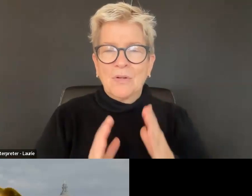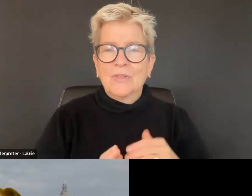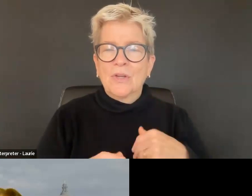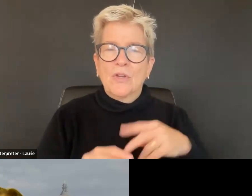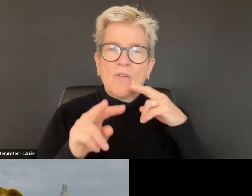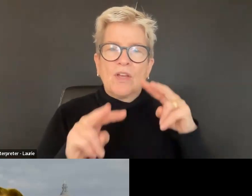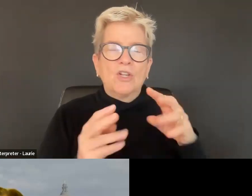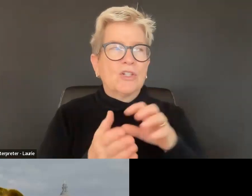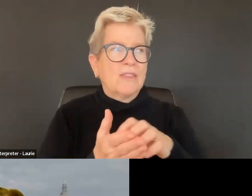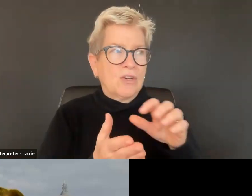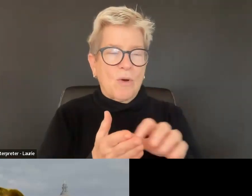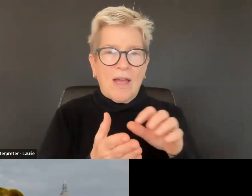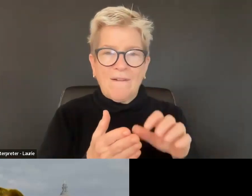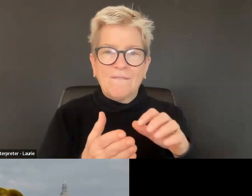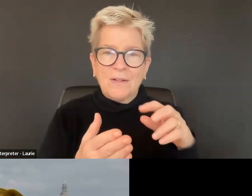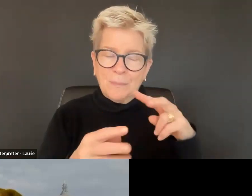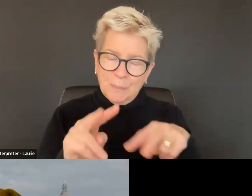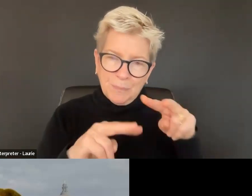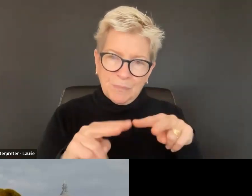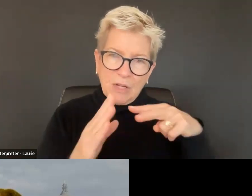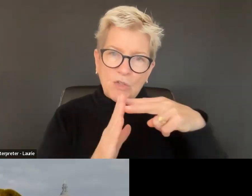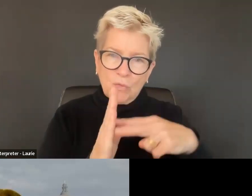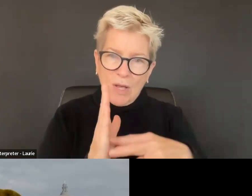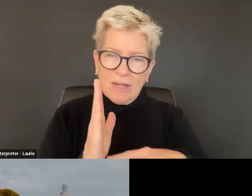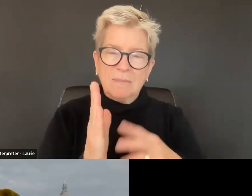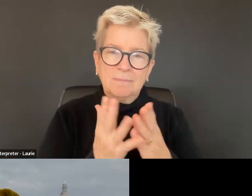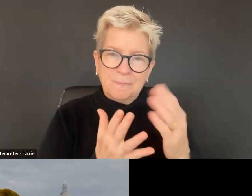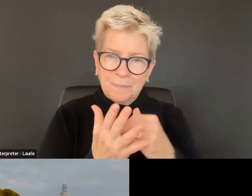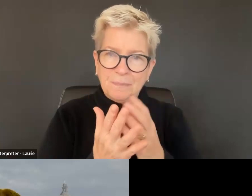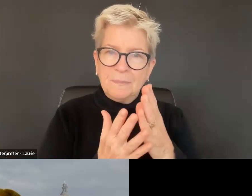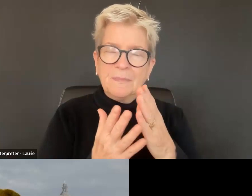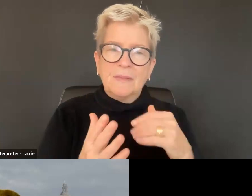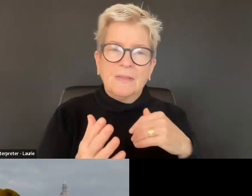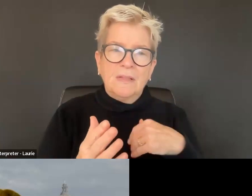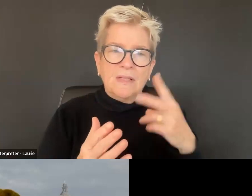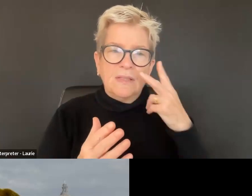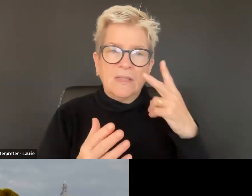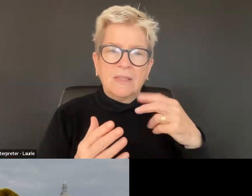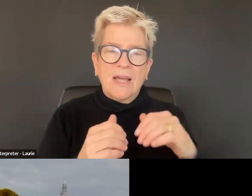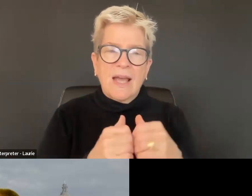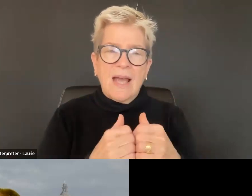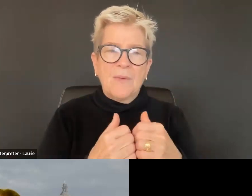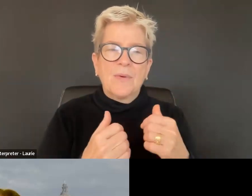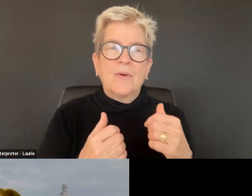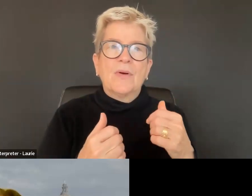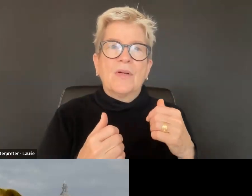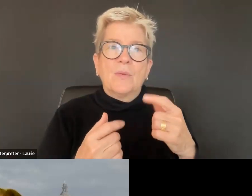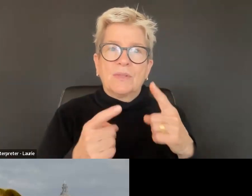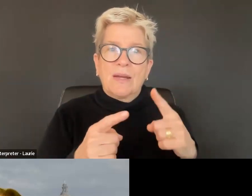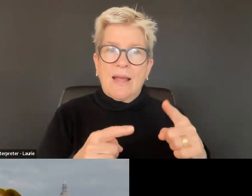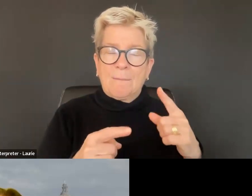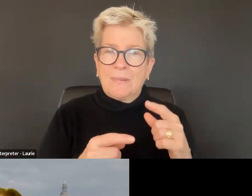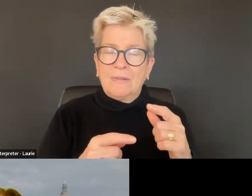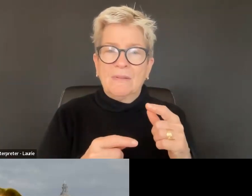the draft, the way the draft recommendations are shaking out to be presented in that progress report that's going